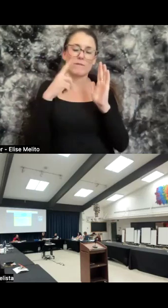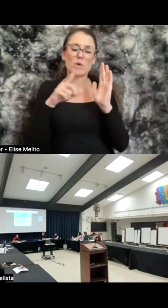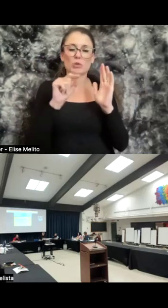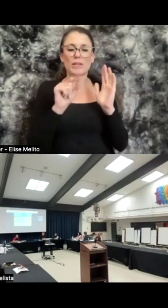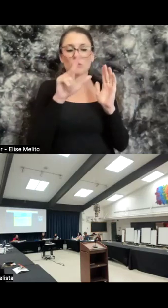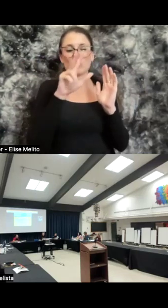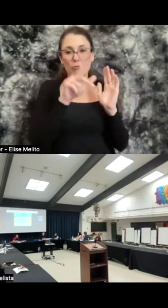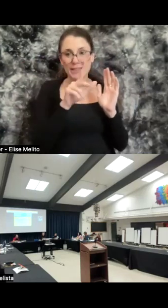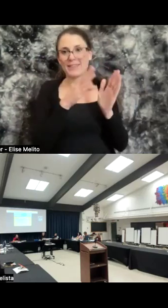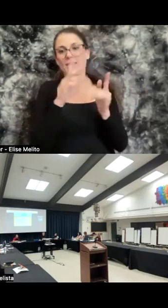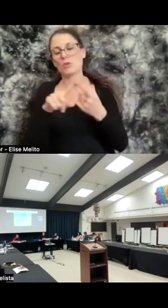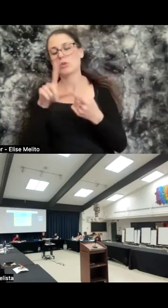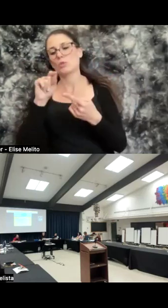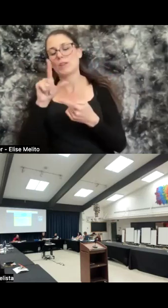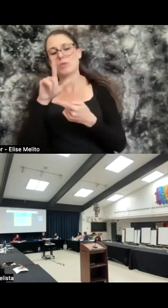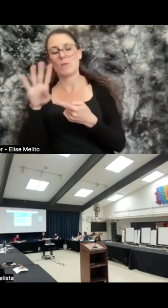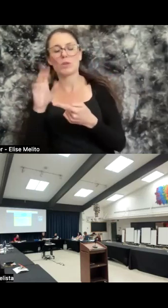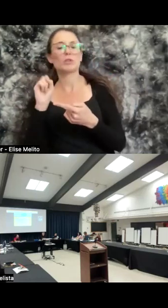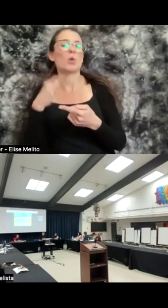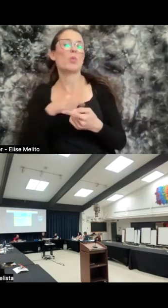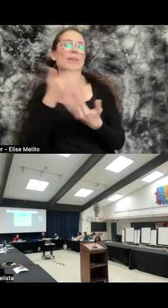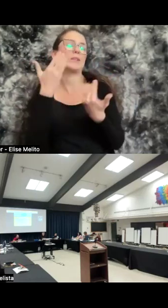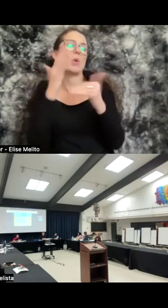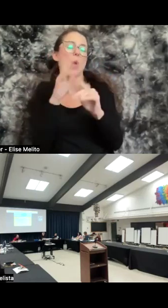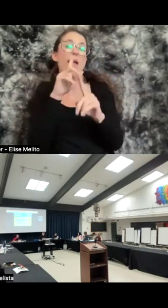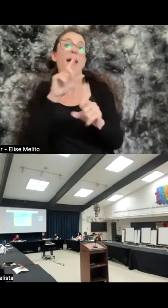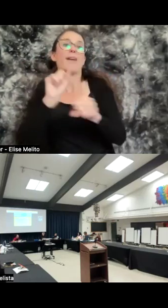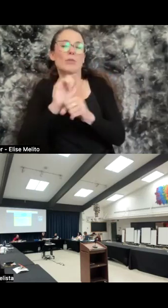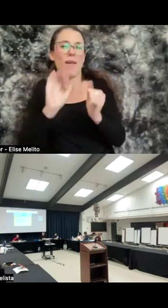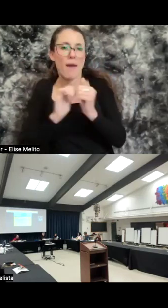school year now, so we don't have those actuals just yet.